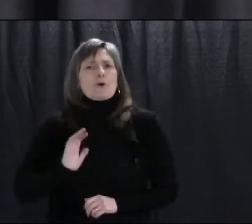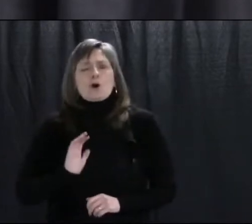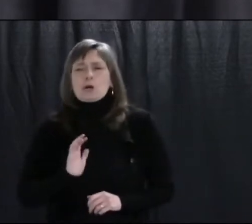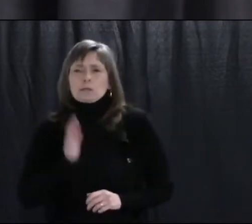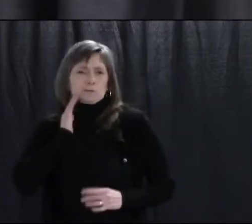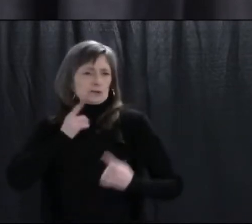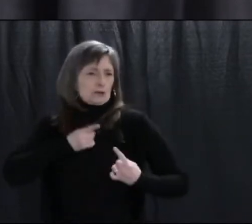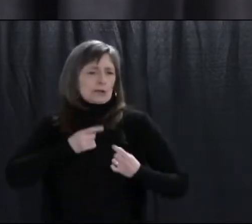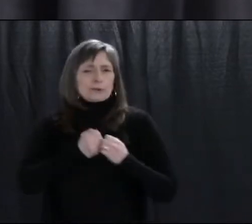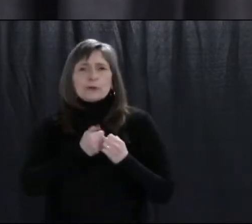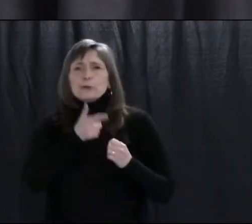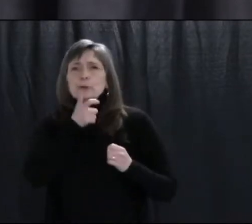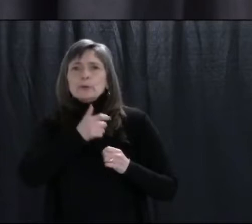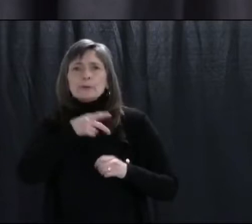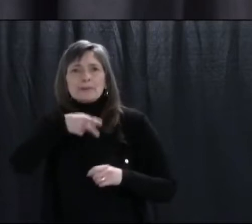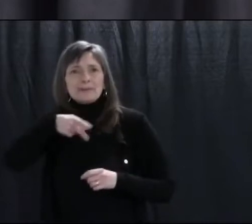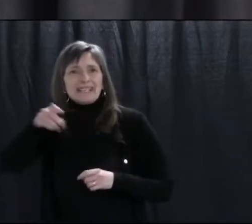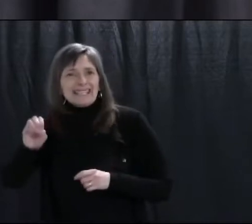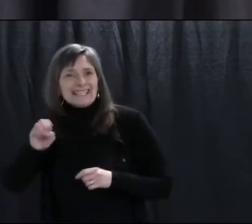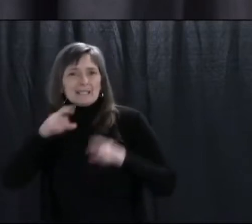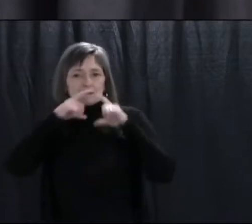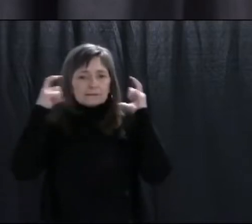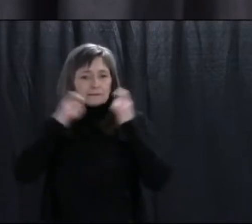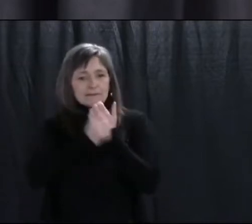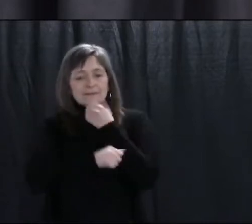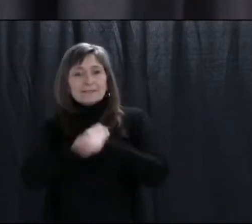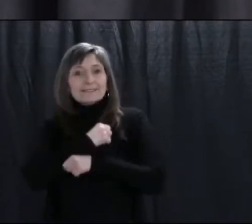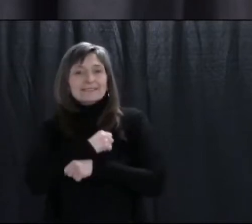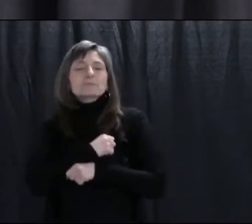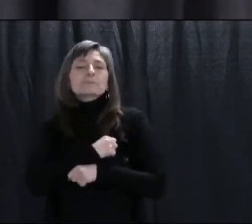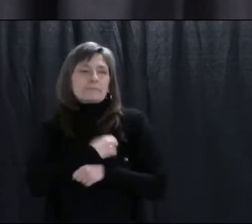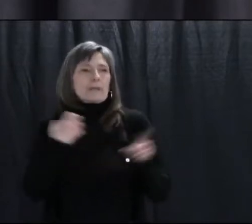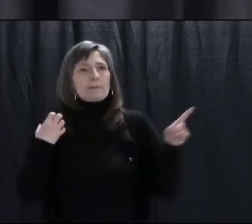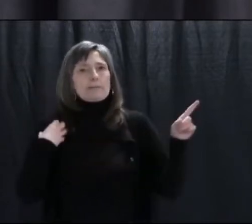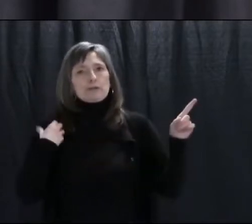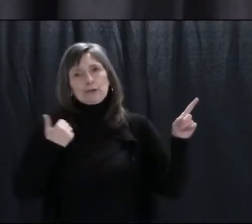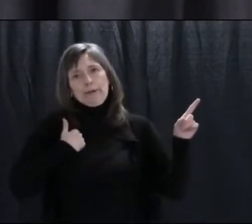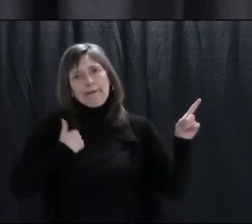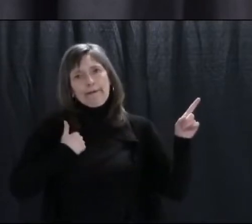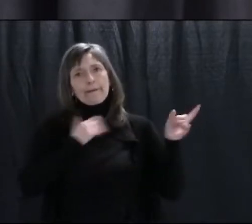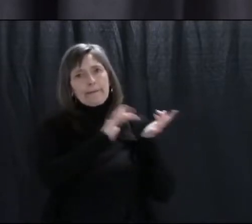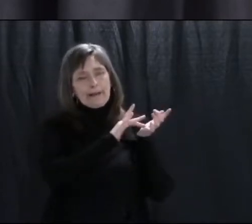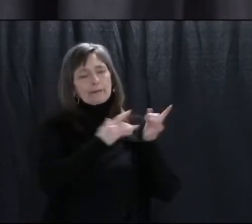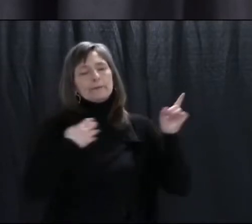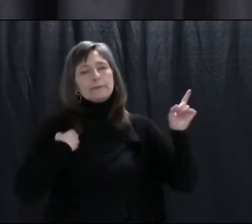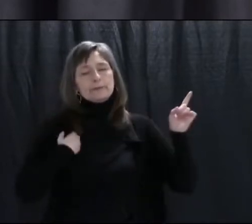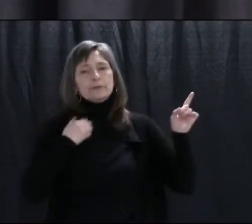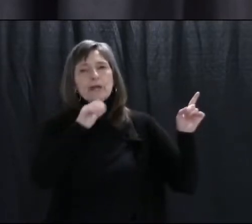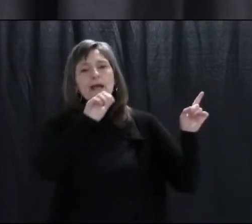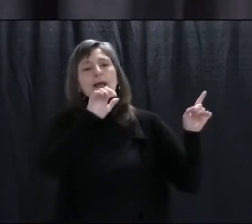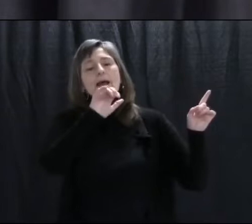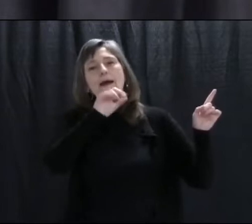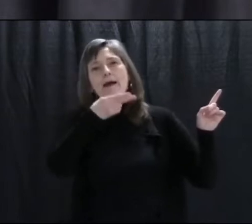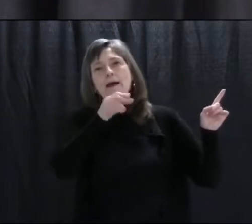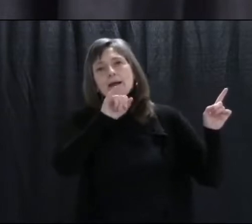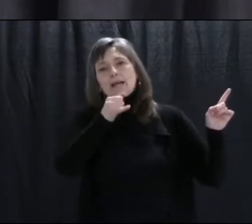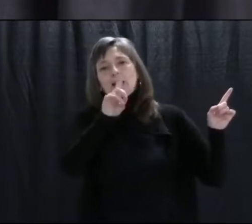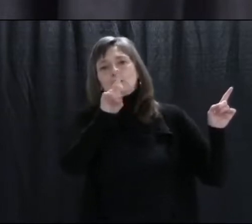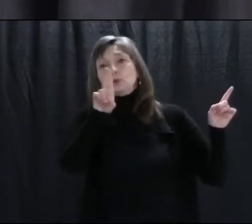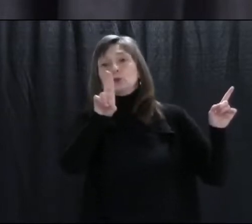protective equipment. I've spoken with Minister Haggie about this, and she has assured me that she will do everything she can to make sure our needs are